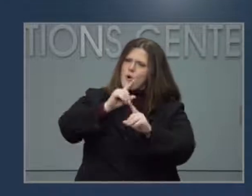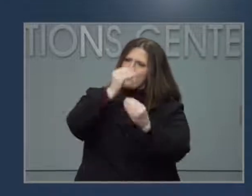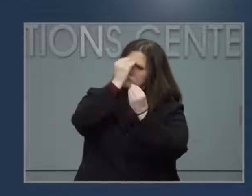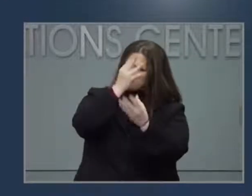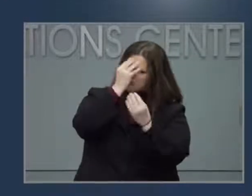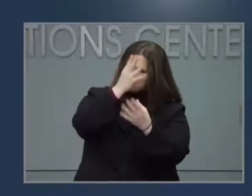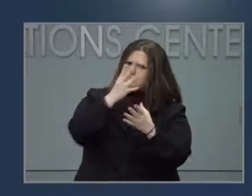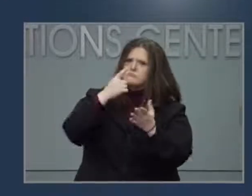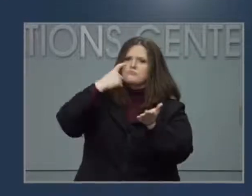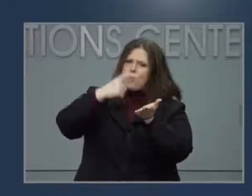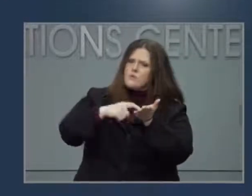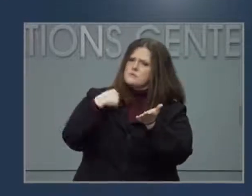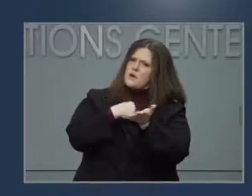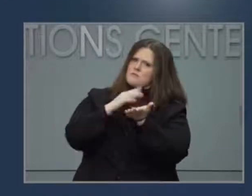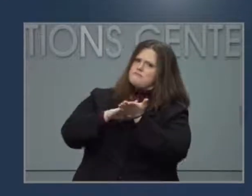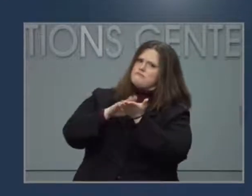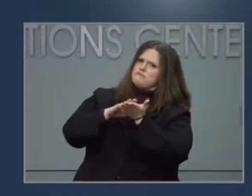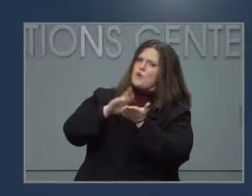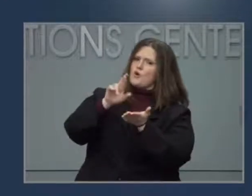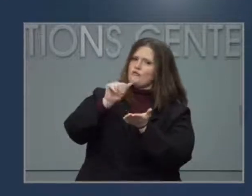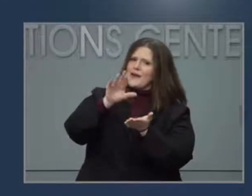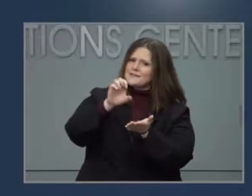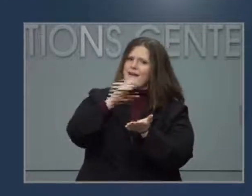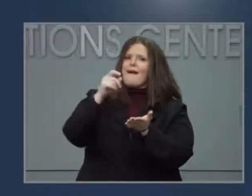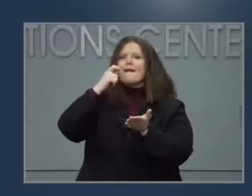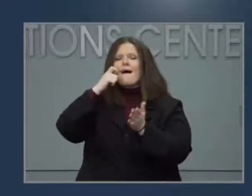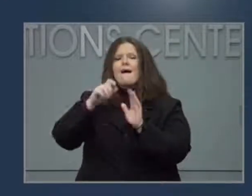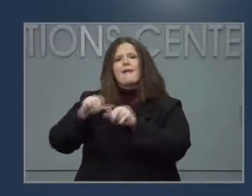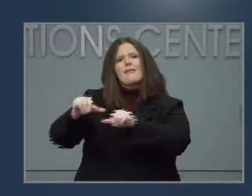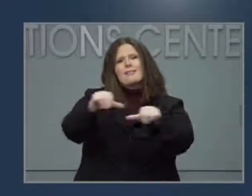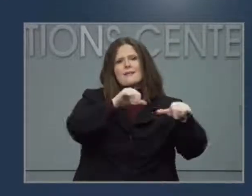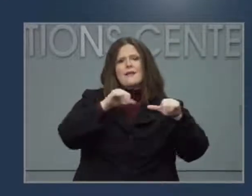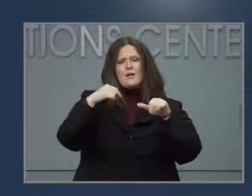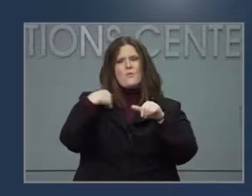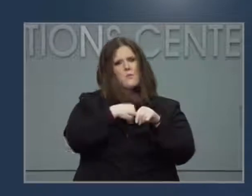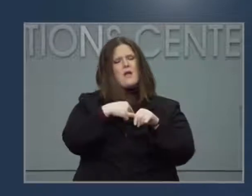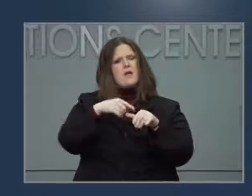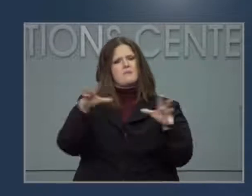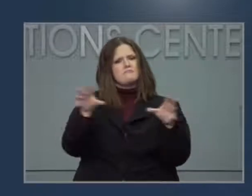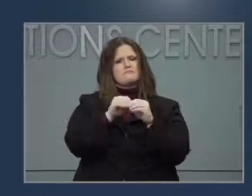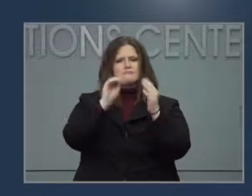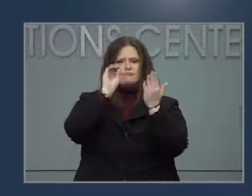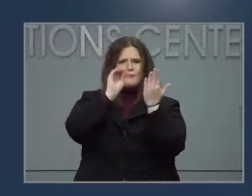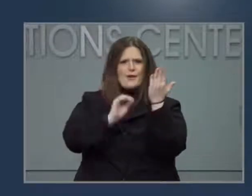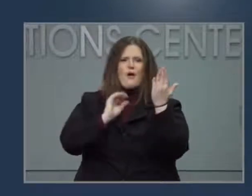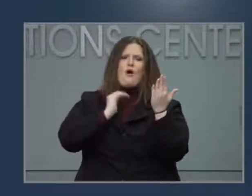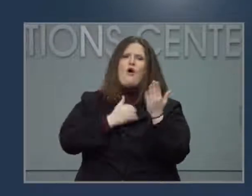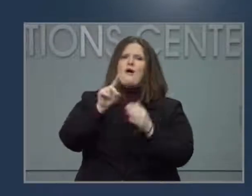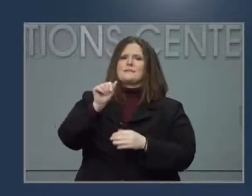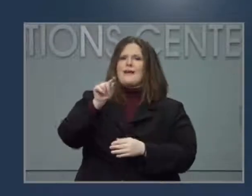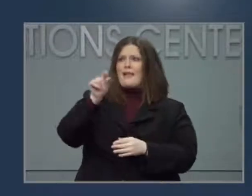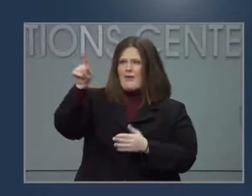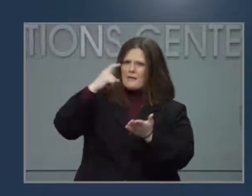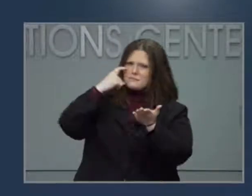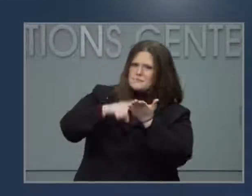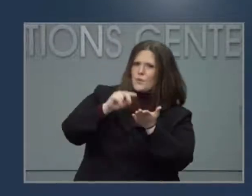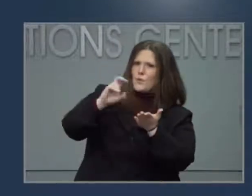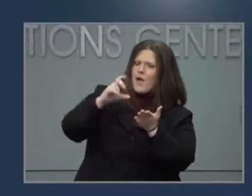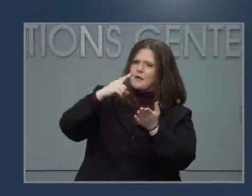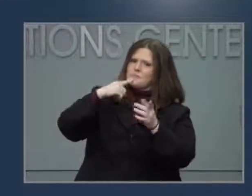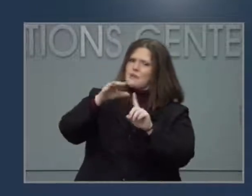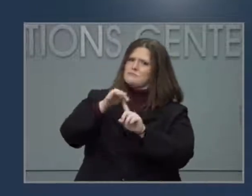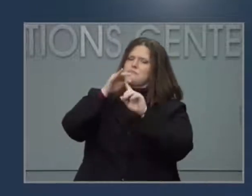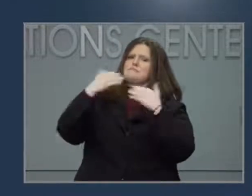and ethnicity data is nearly 100% for people vaccinated in the state. Okay, let's get to our data for